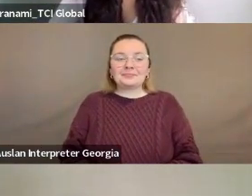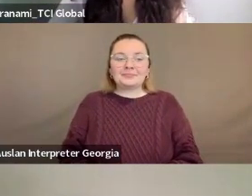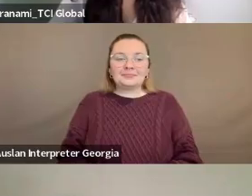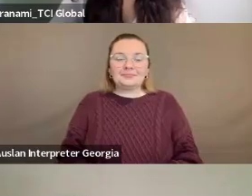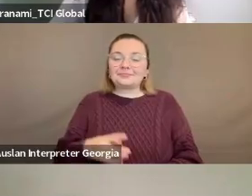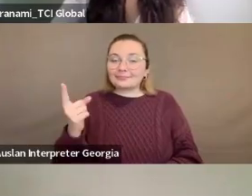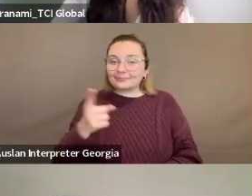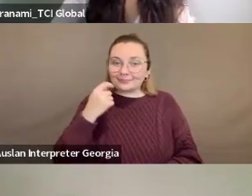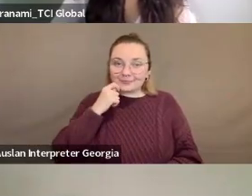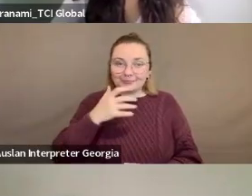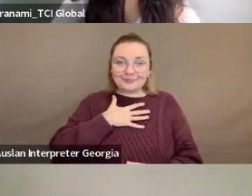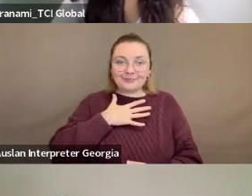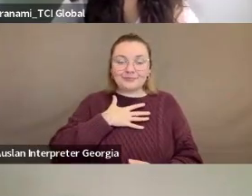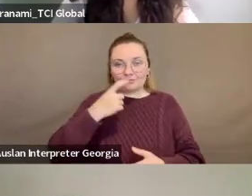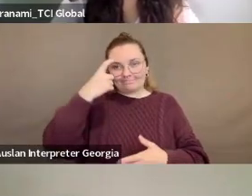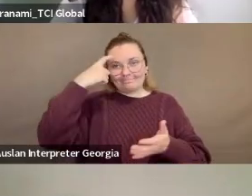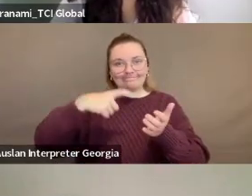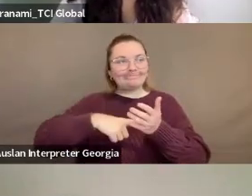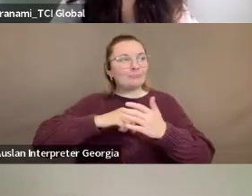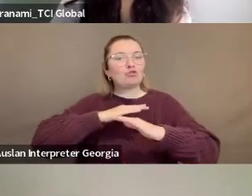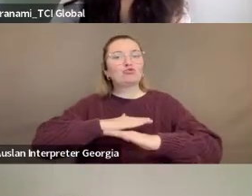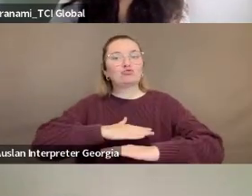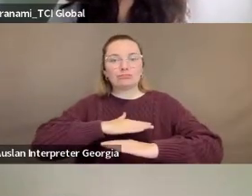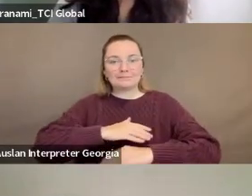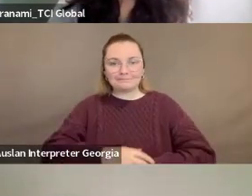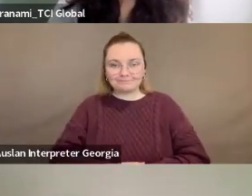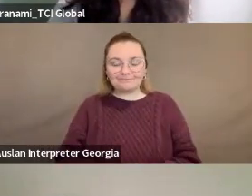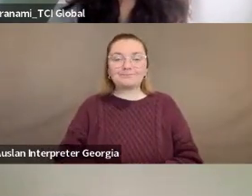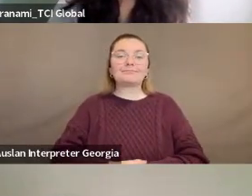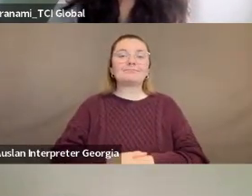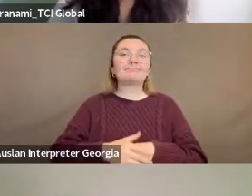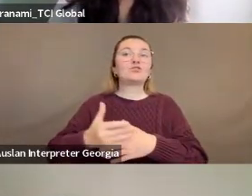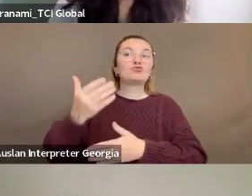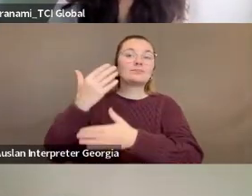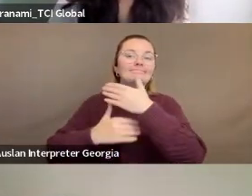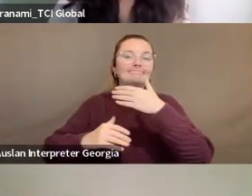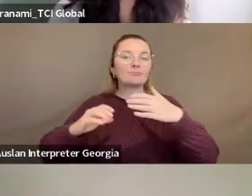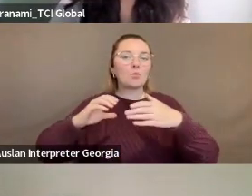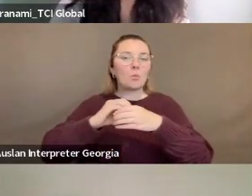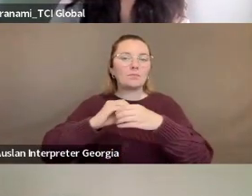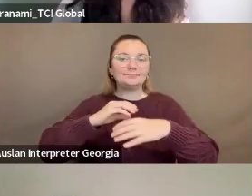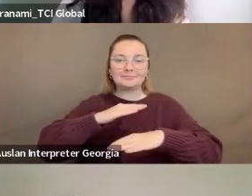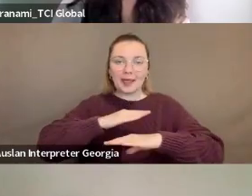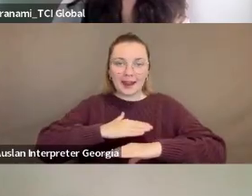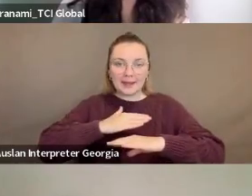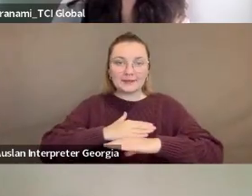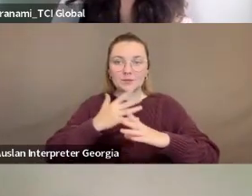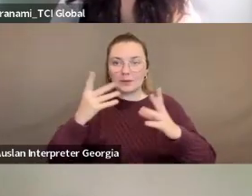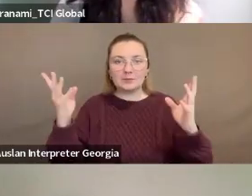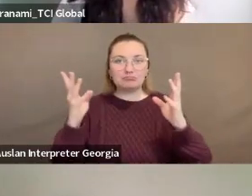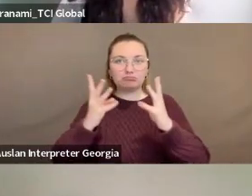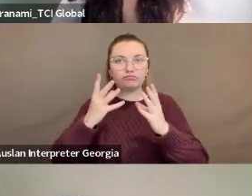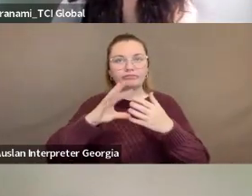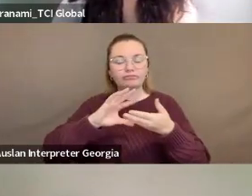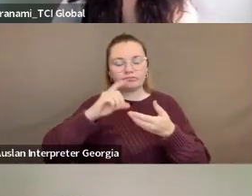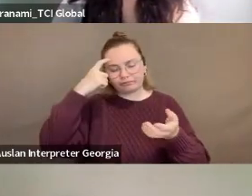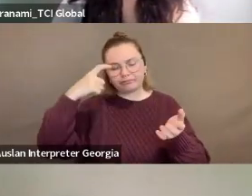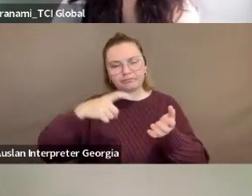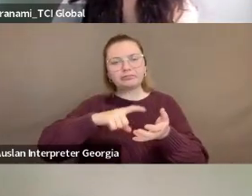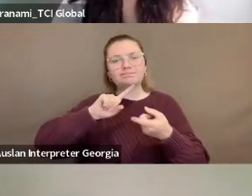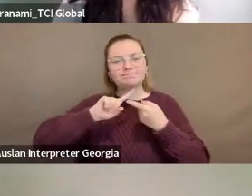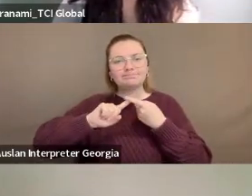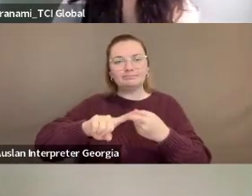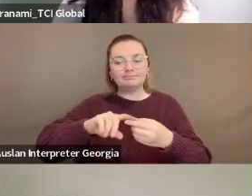We would like to acknowledge country. We would like to acknowledge the traditional owners of the land we meet. Today, we recognise their